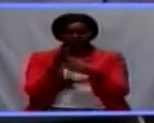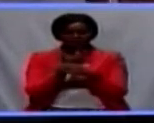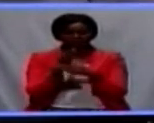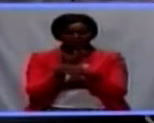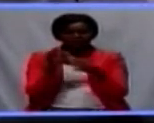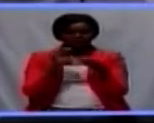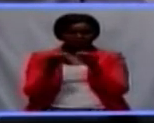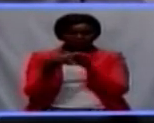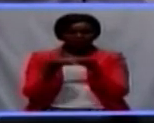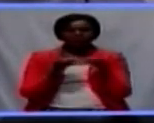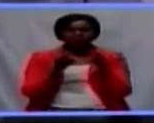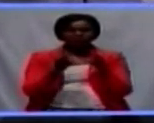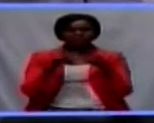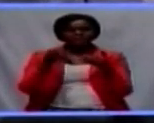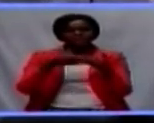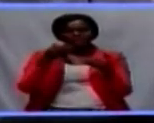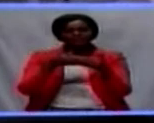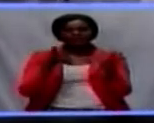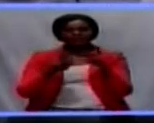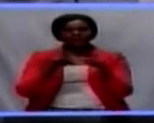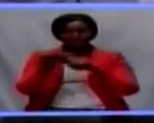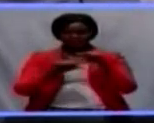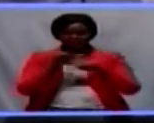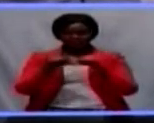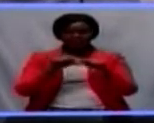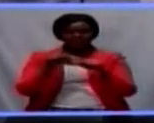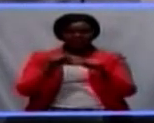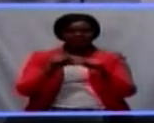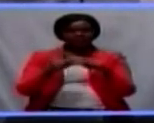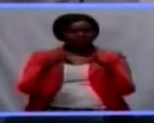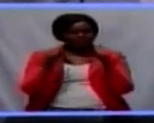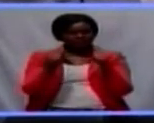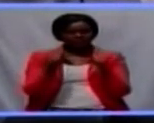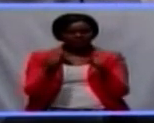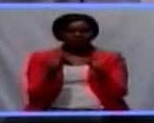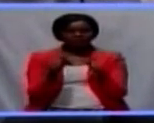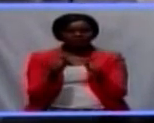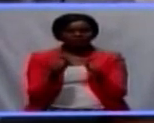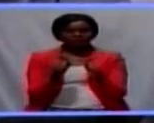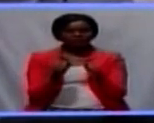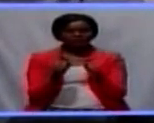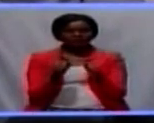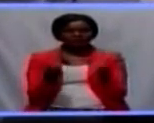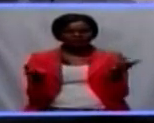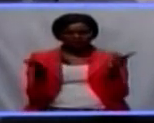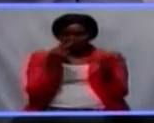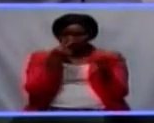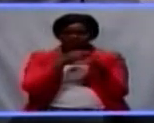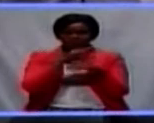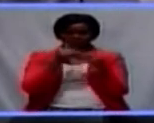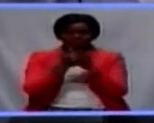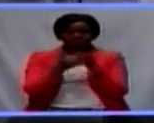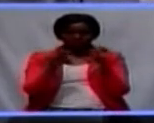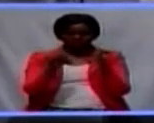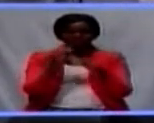It's about the way you treat the taxpayers. It's about efficiency. Okay? If you look at all these things, if you get to the